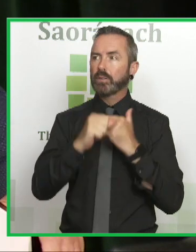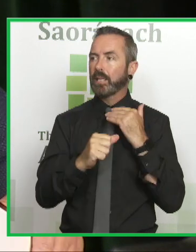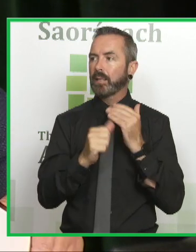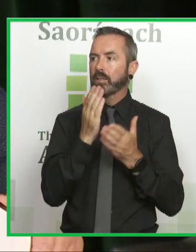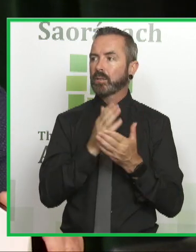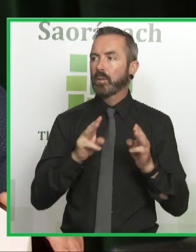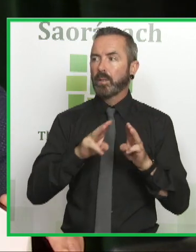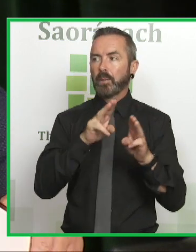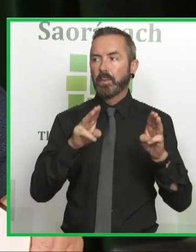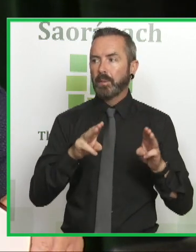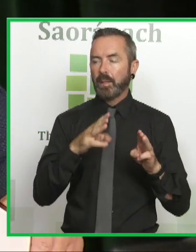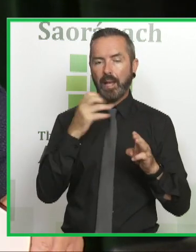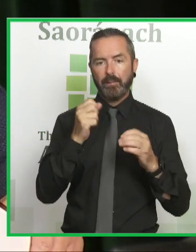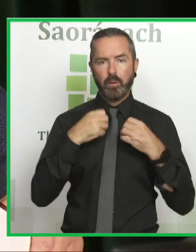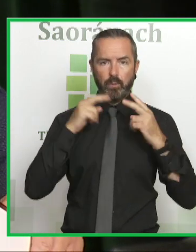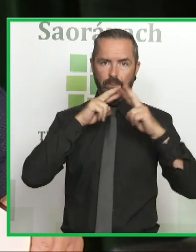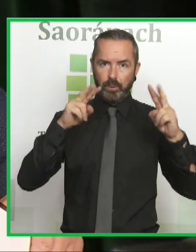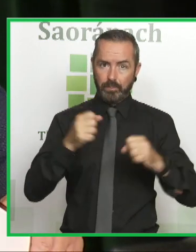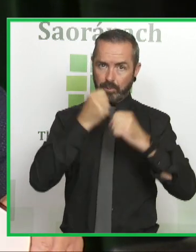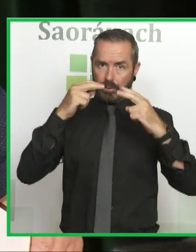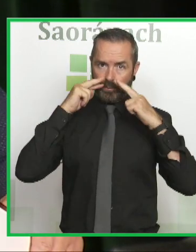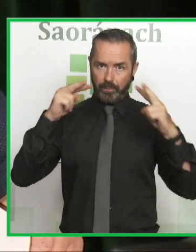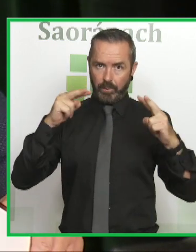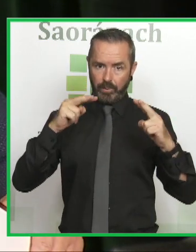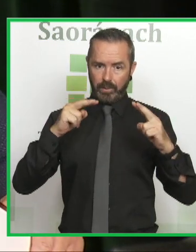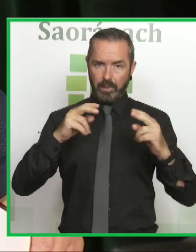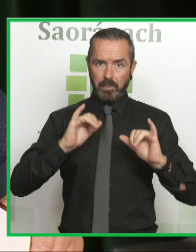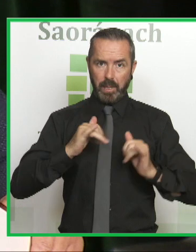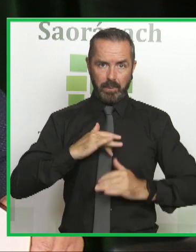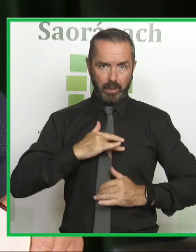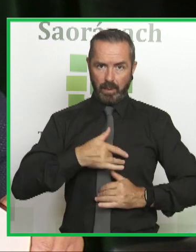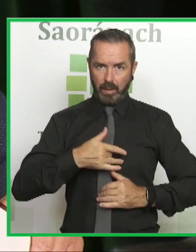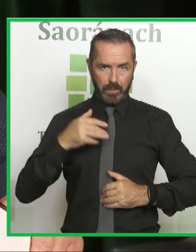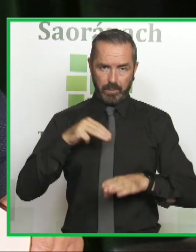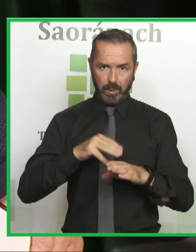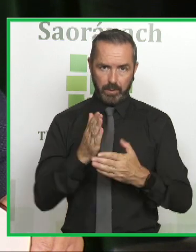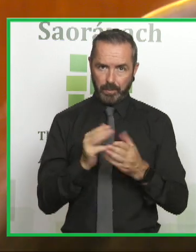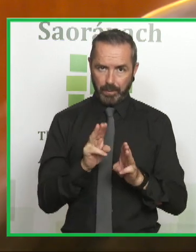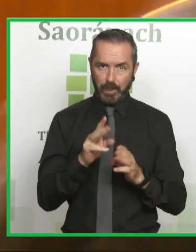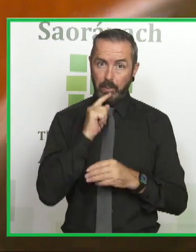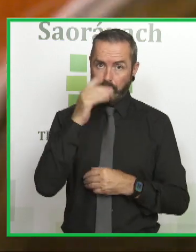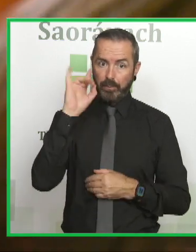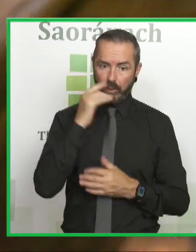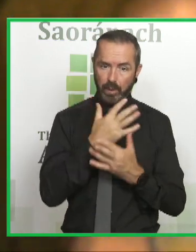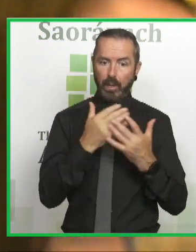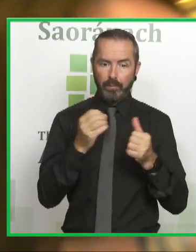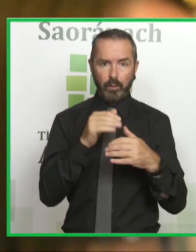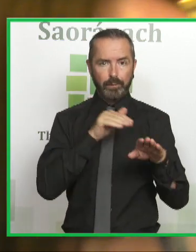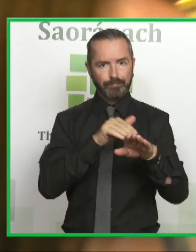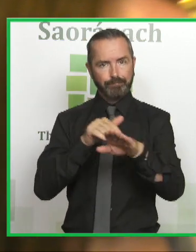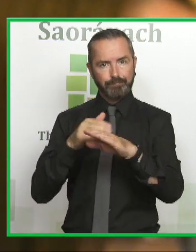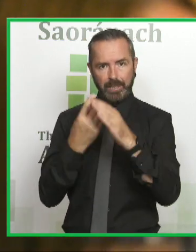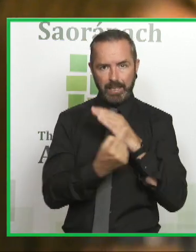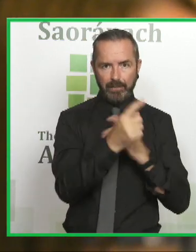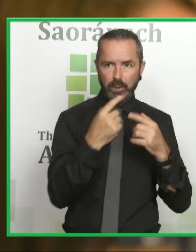some people have a view, a very strong view, that harm may not be caused for some people. But we have heard the real harm that's caused to individuals, families